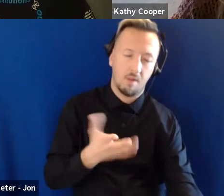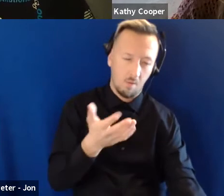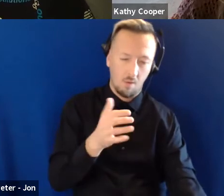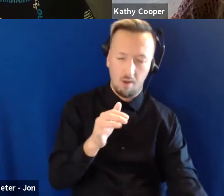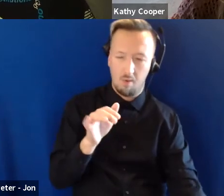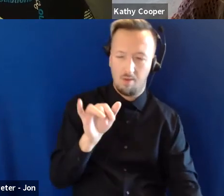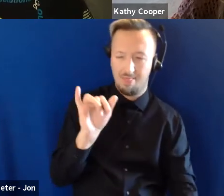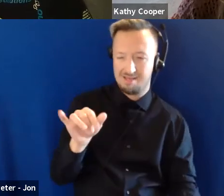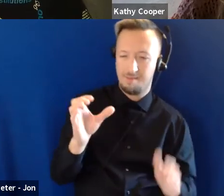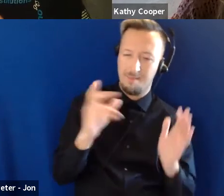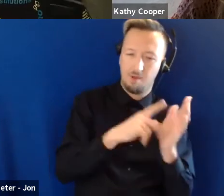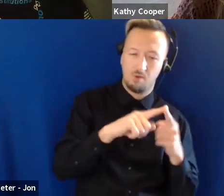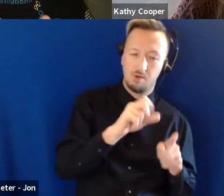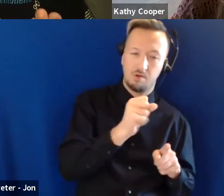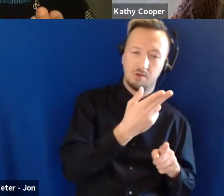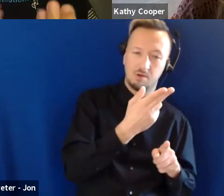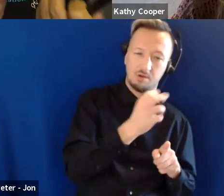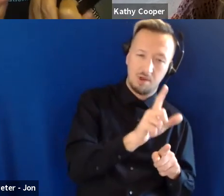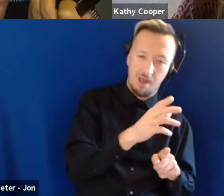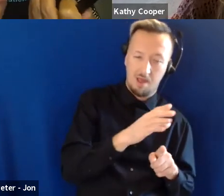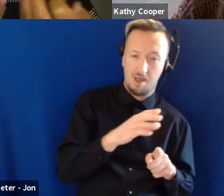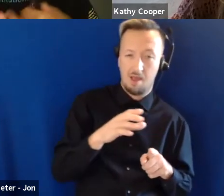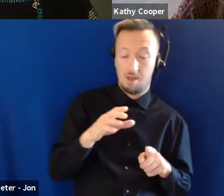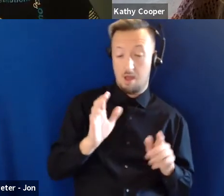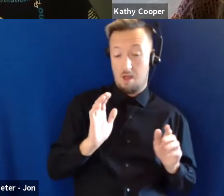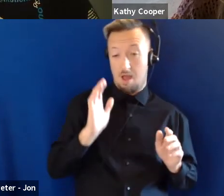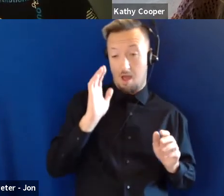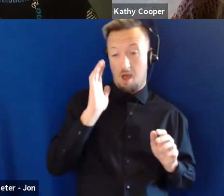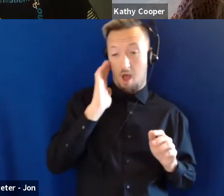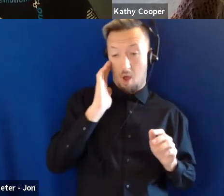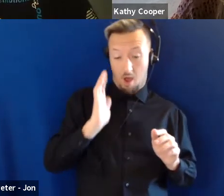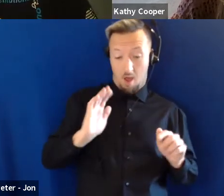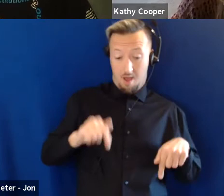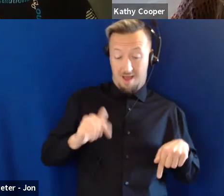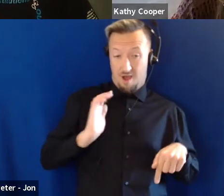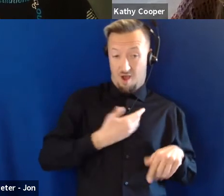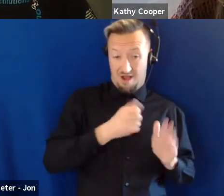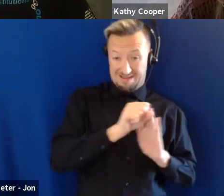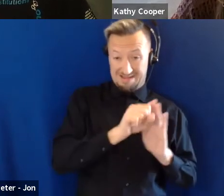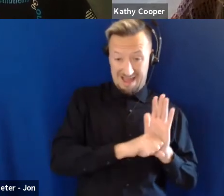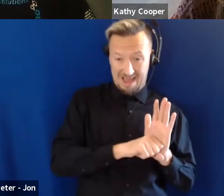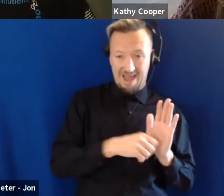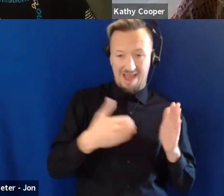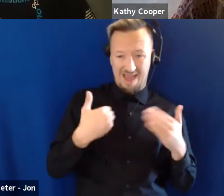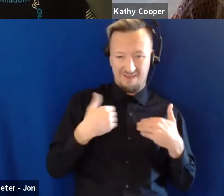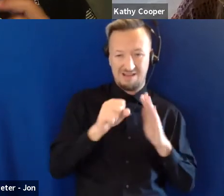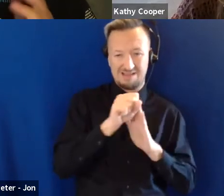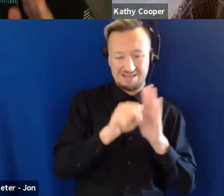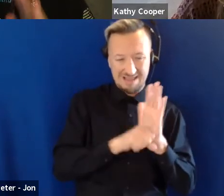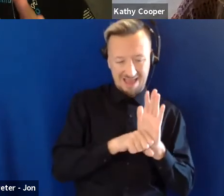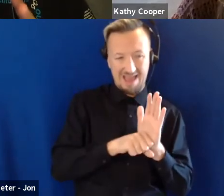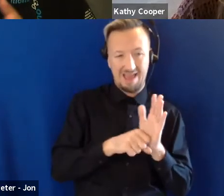I mean, and I can tell you that like for our state, our statewide plan for independent living has included